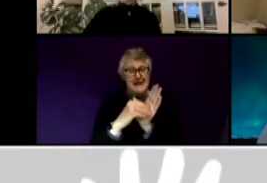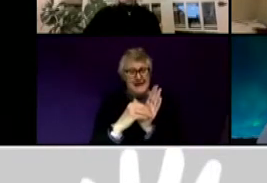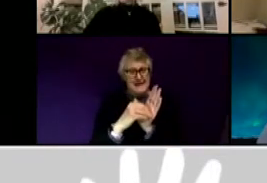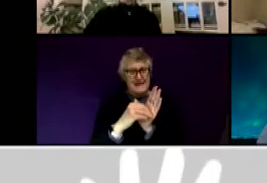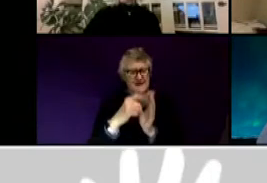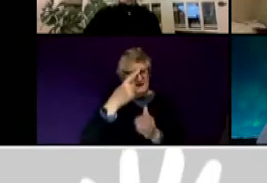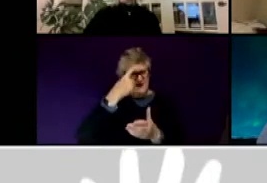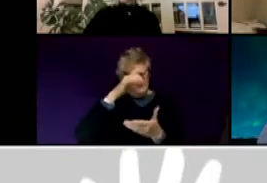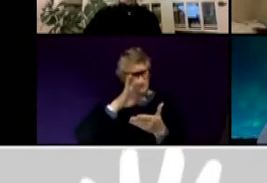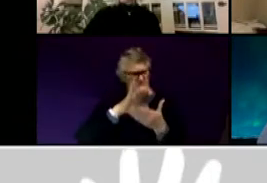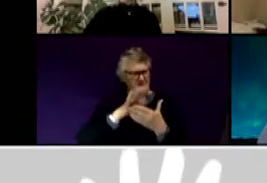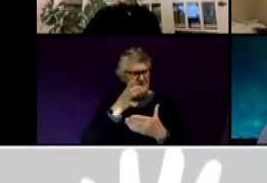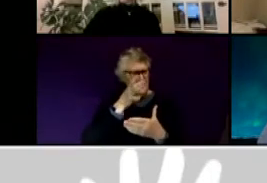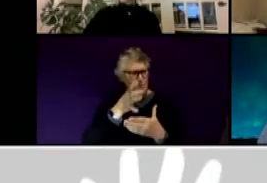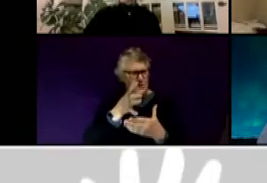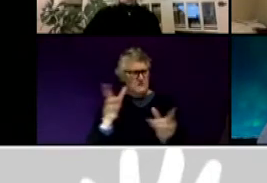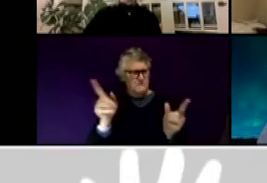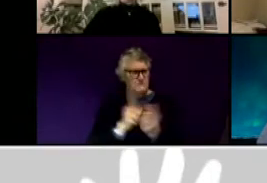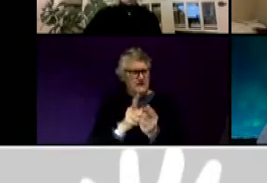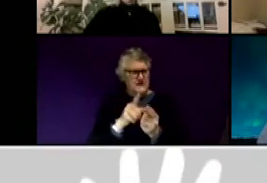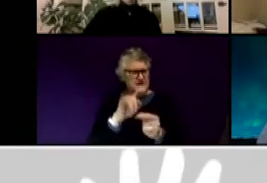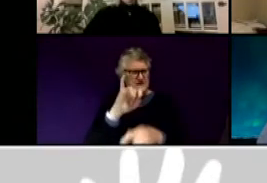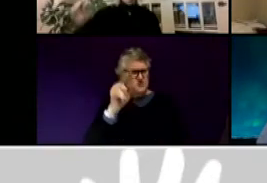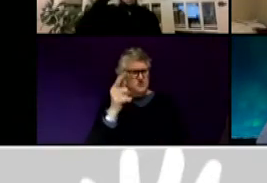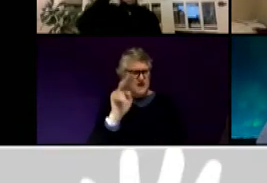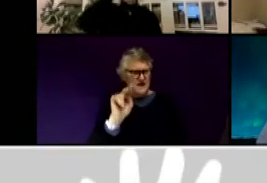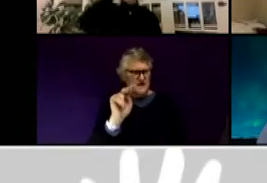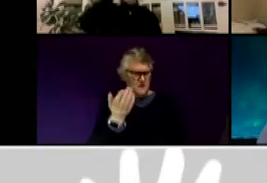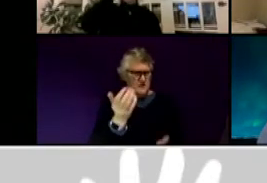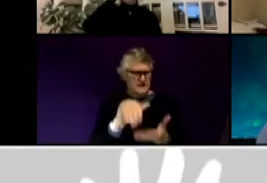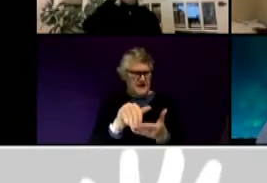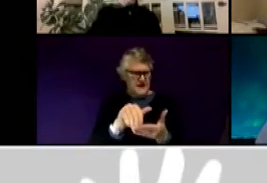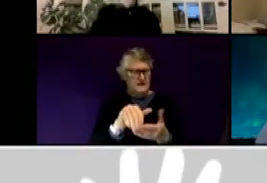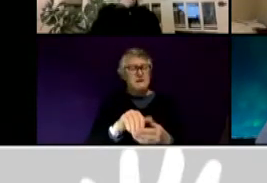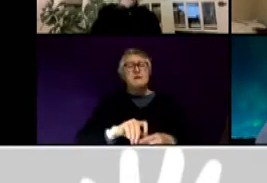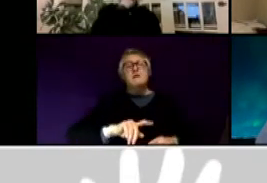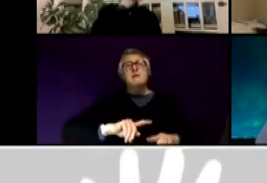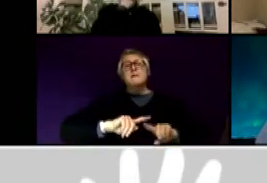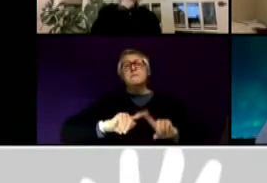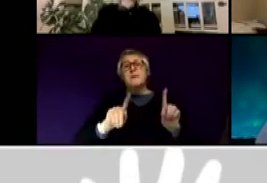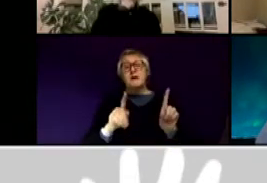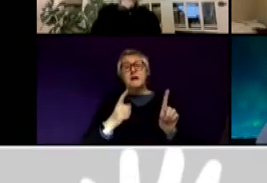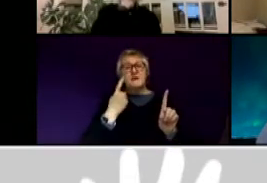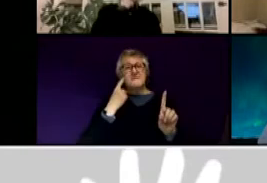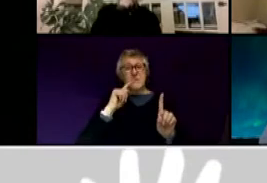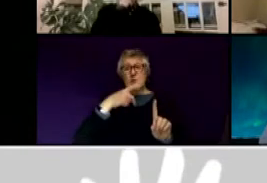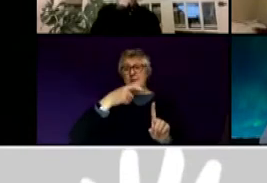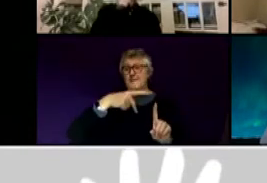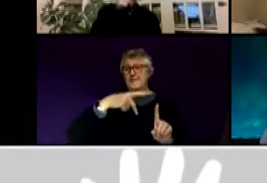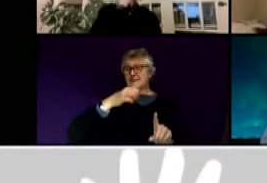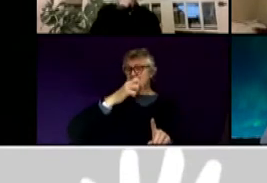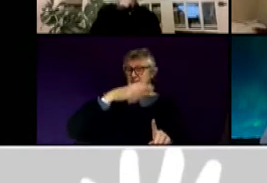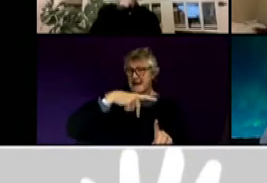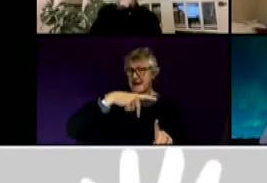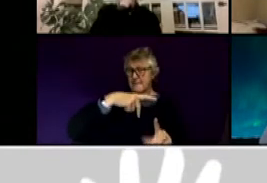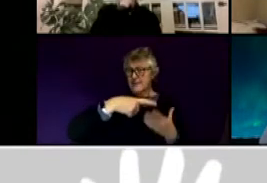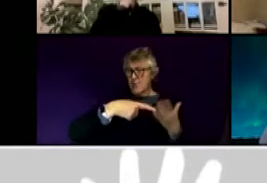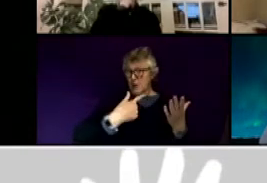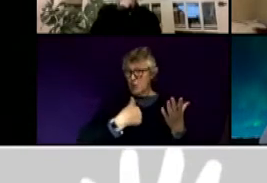But I, in terms of PCCEP and what we can do, I appreciate all the feedback.